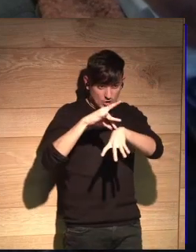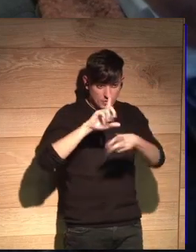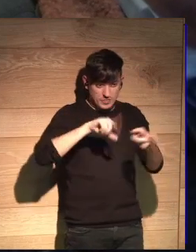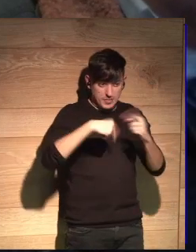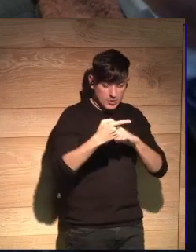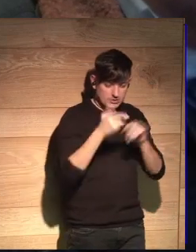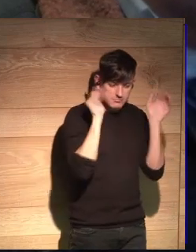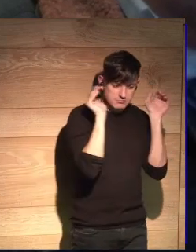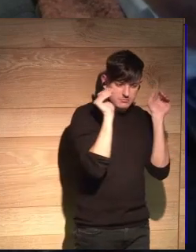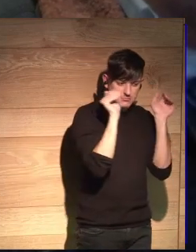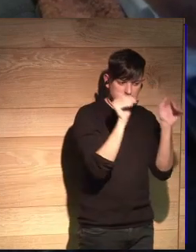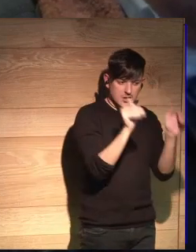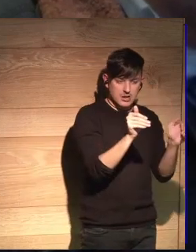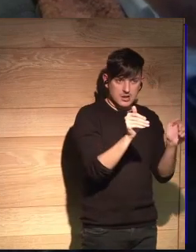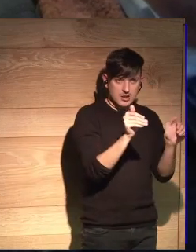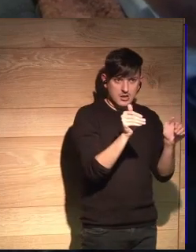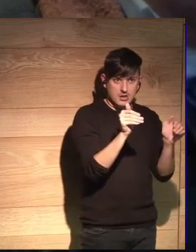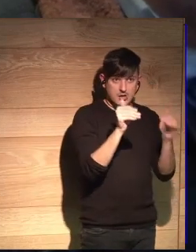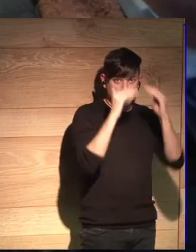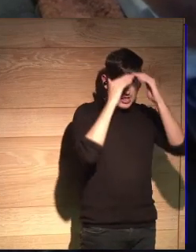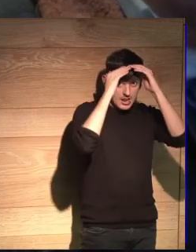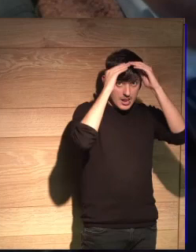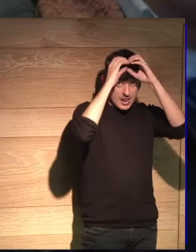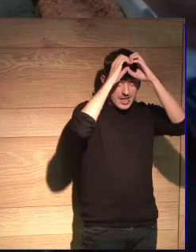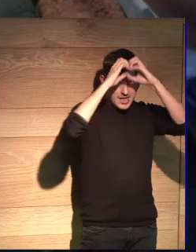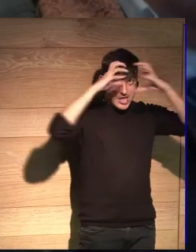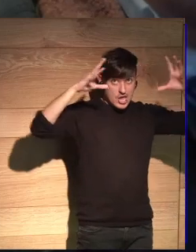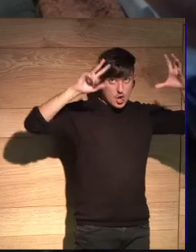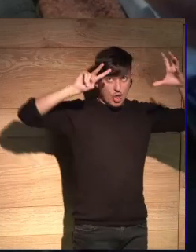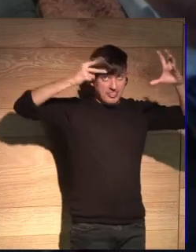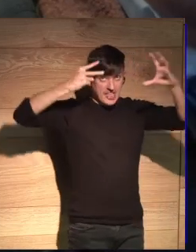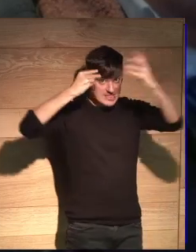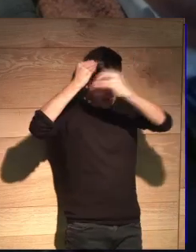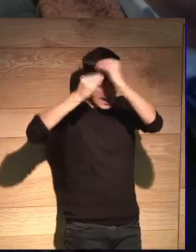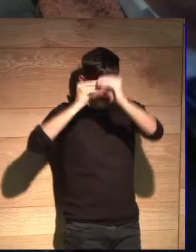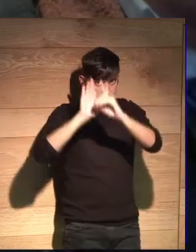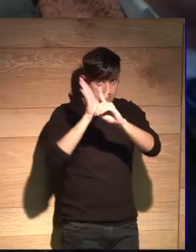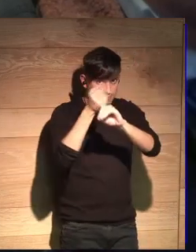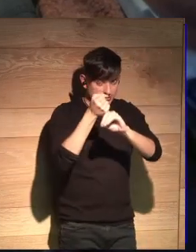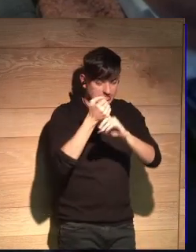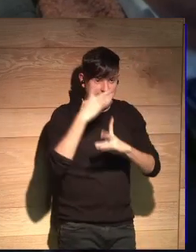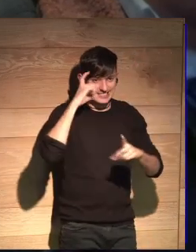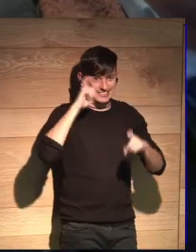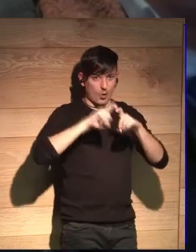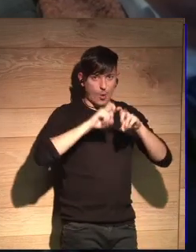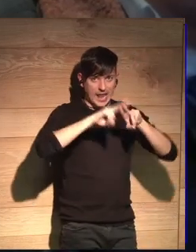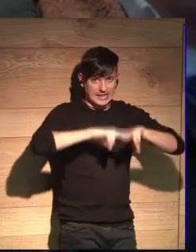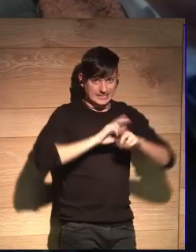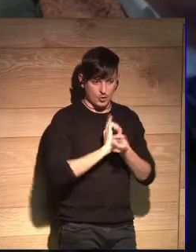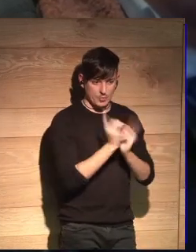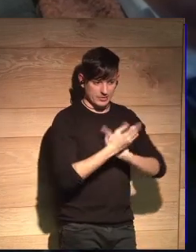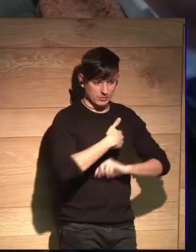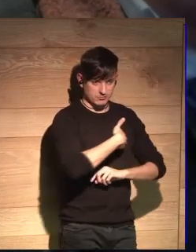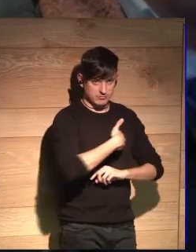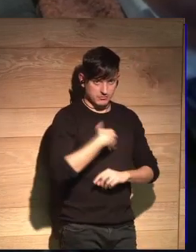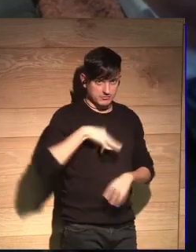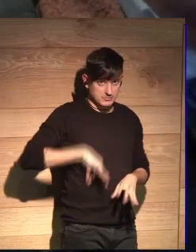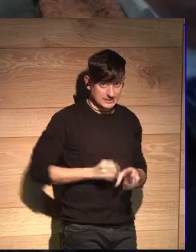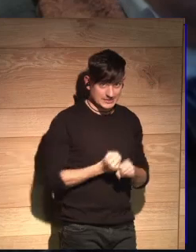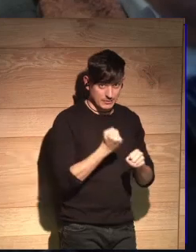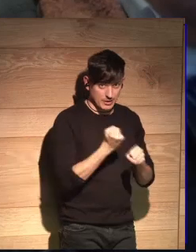And then when he discovered the inconscience, he became a psychoanalyst. But from the beginning, he wanted to find a psychical